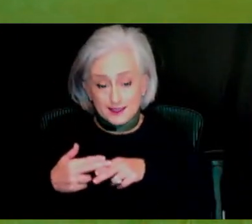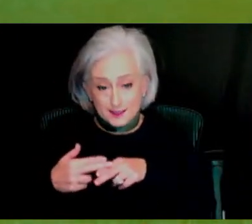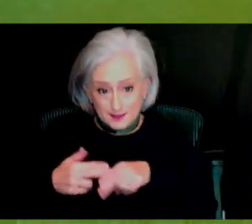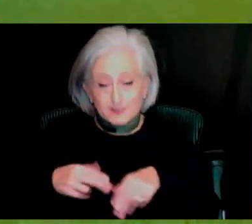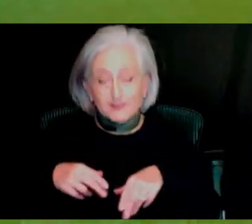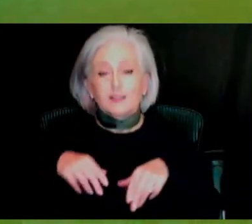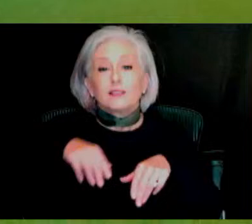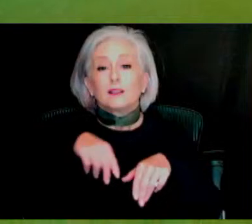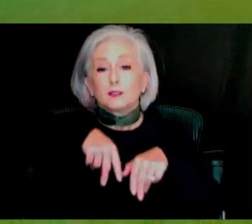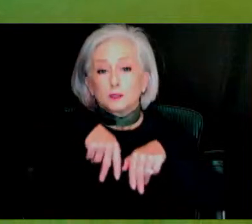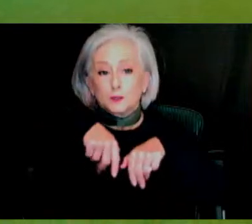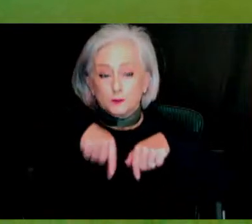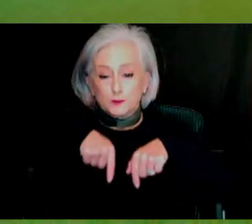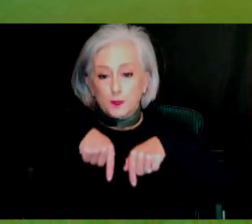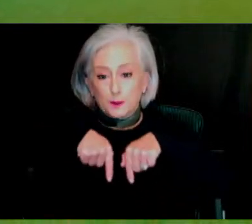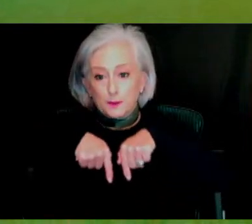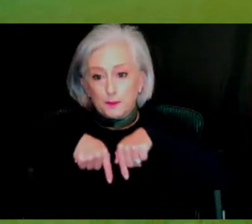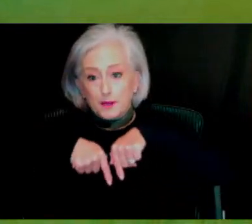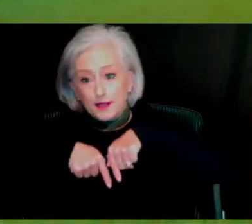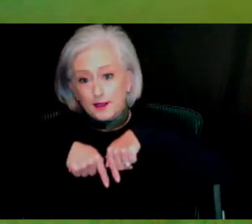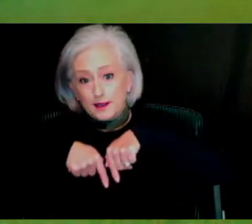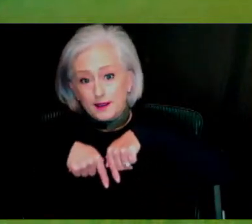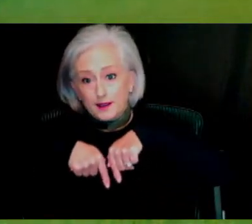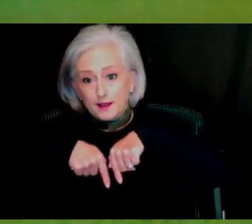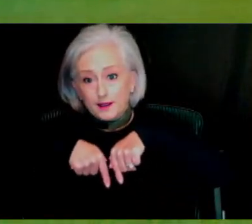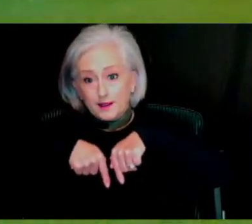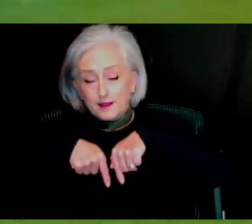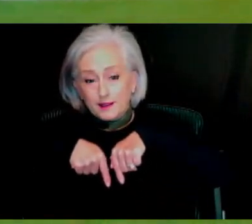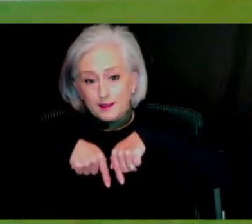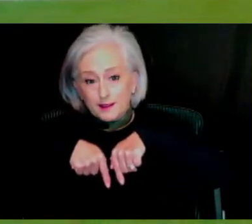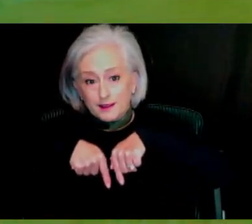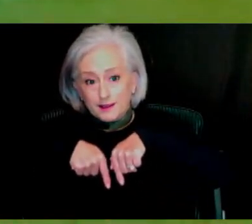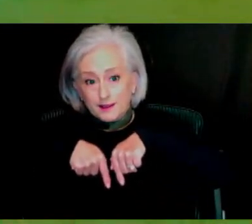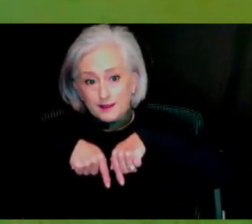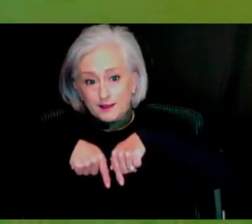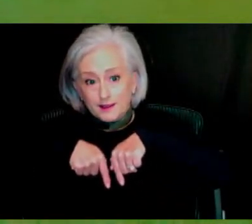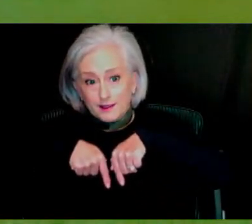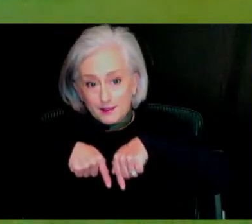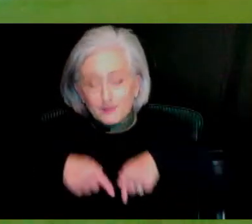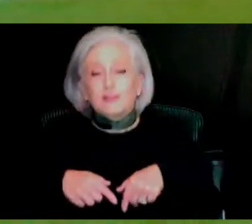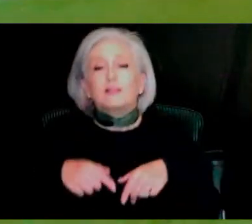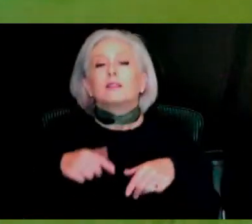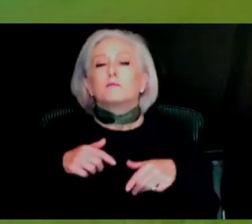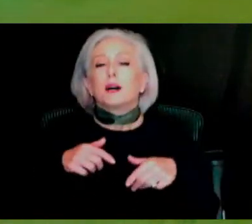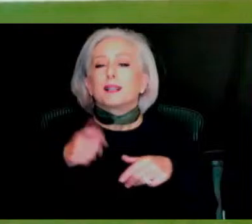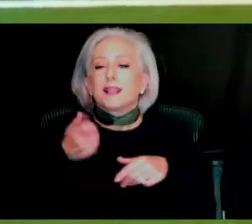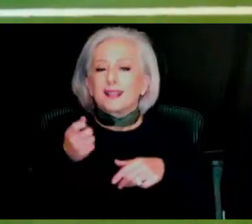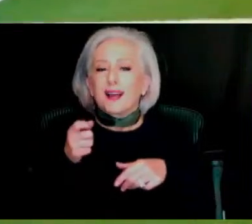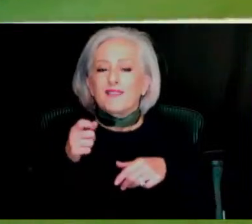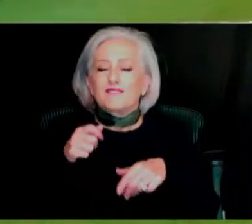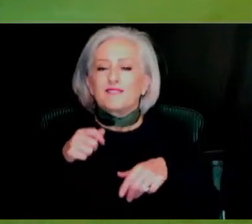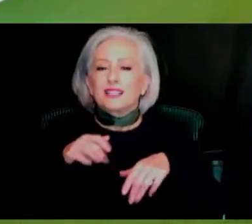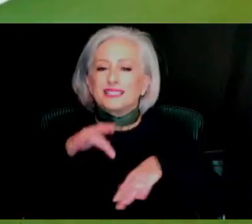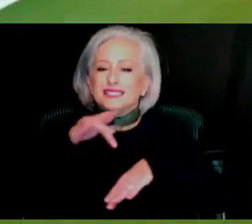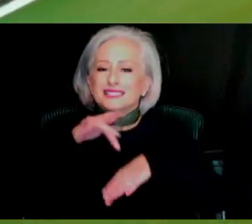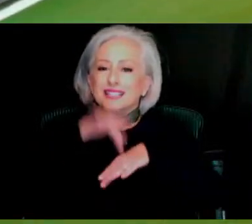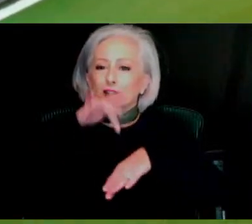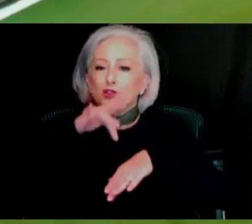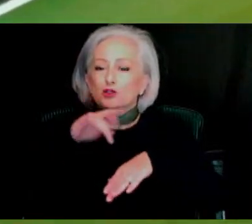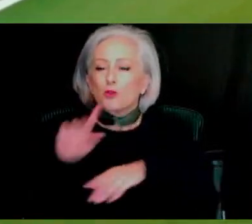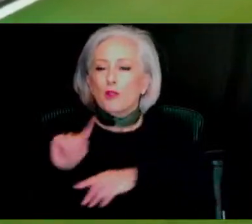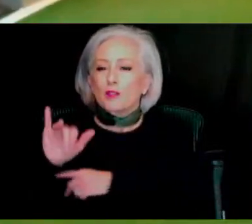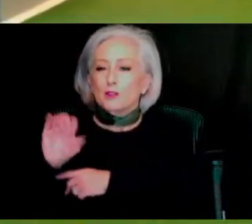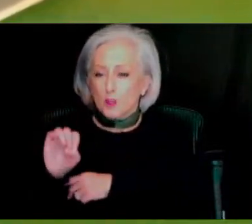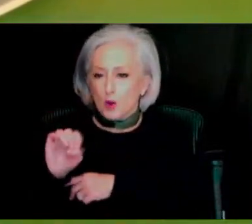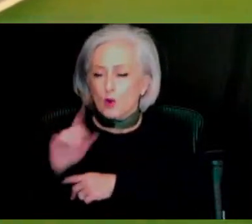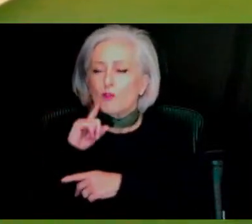while I'm doing my stuff at home, I'm still working on my 80% leg, but giving myself that little touch of balance so that I don't actually feel really